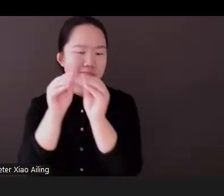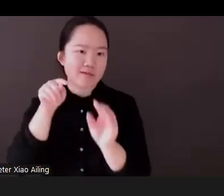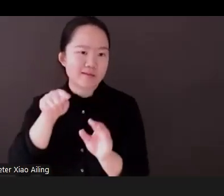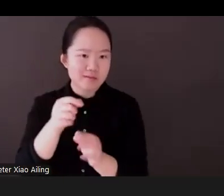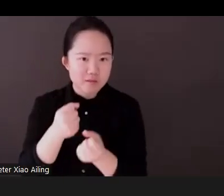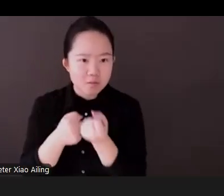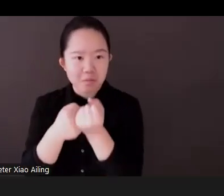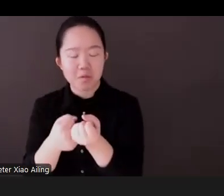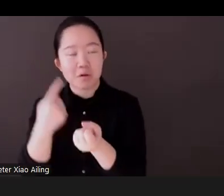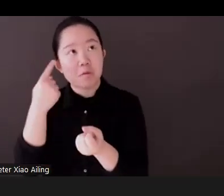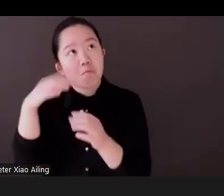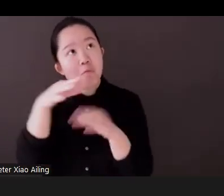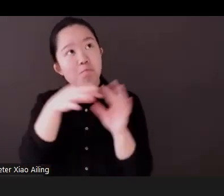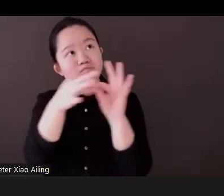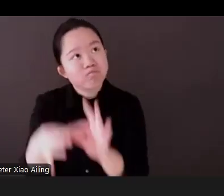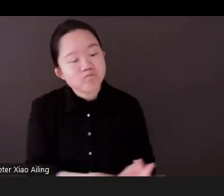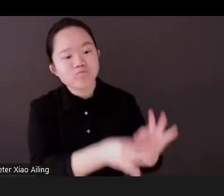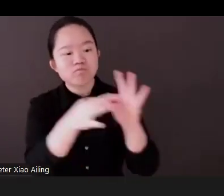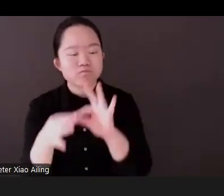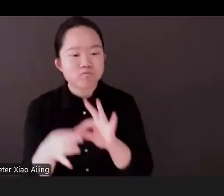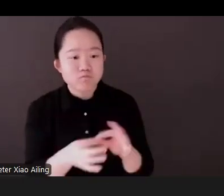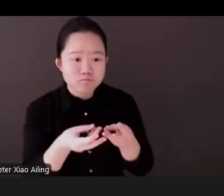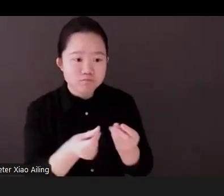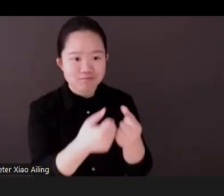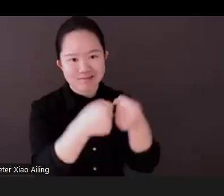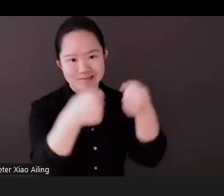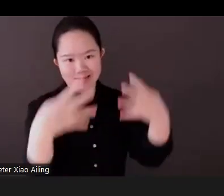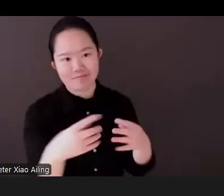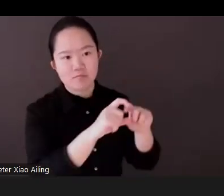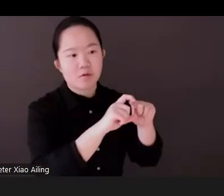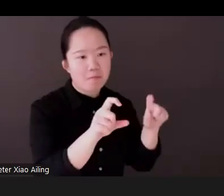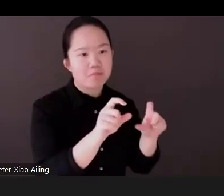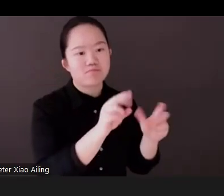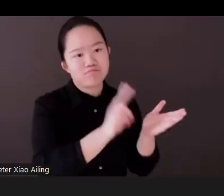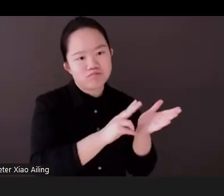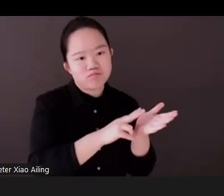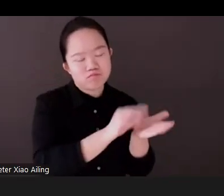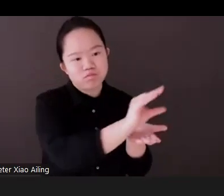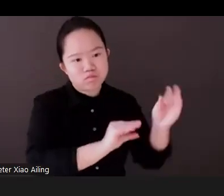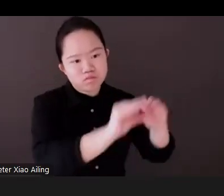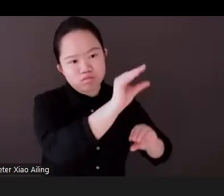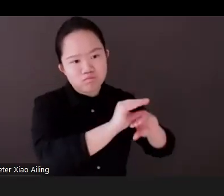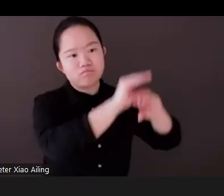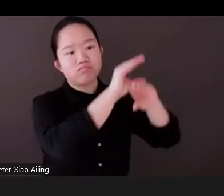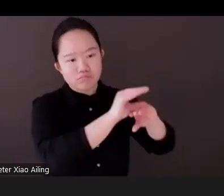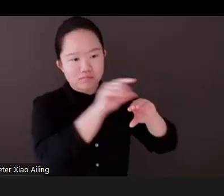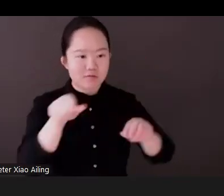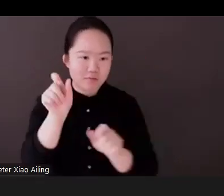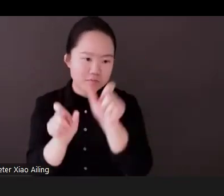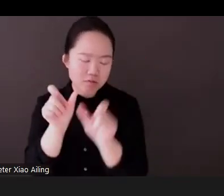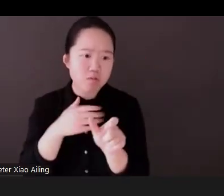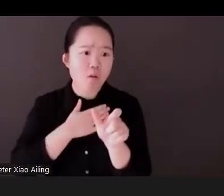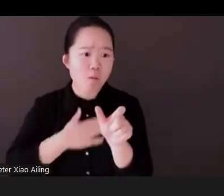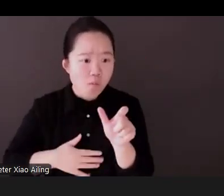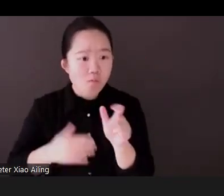self-sustainable in that way, so that we could get more money into the system, because we know there are so many more people that needs training and support in accessibility to make this